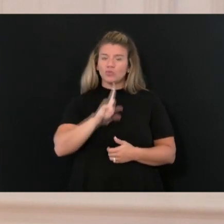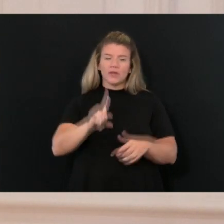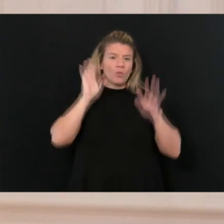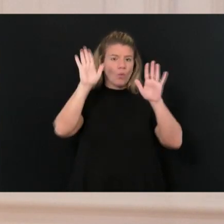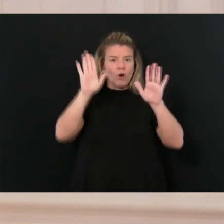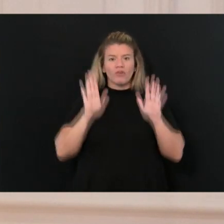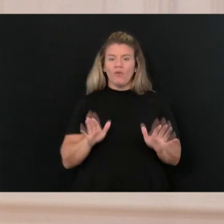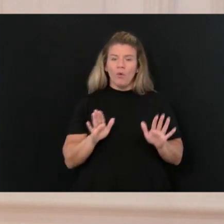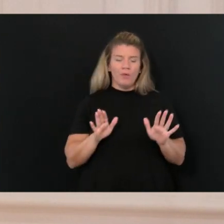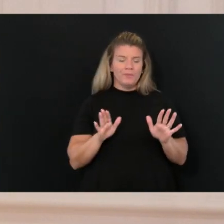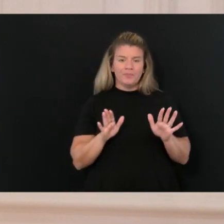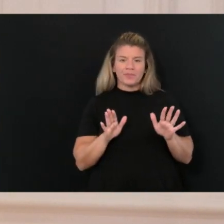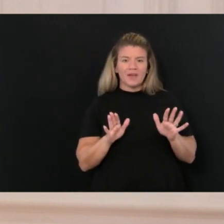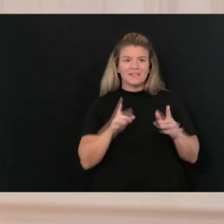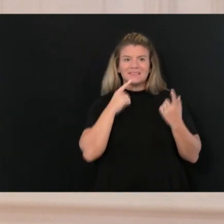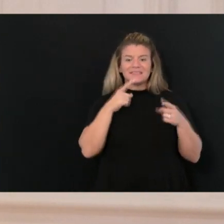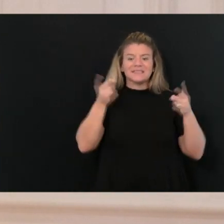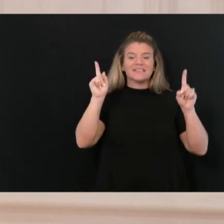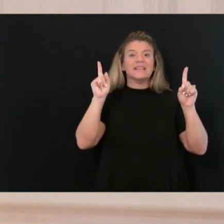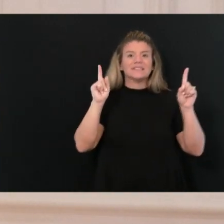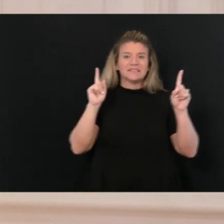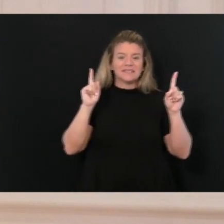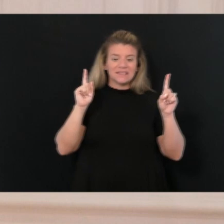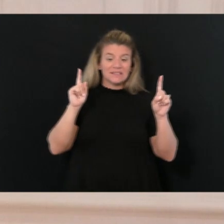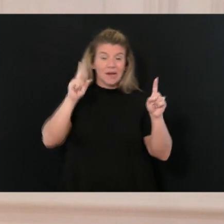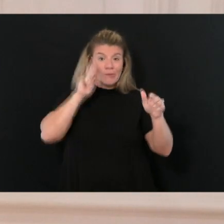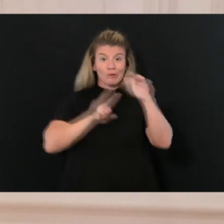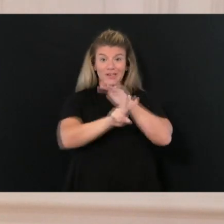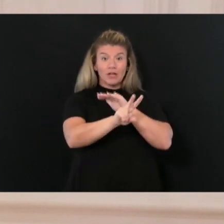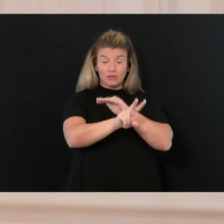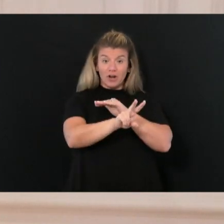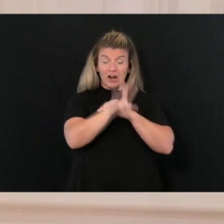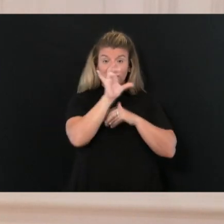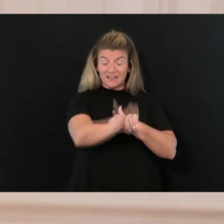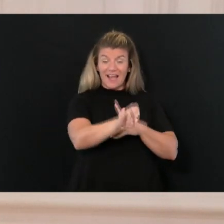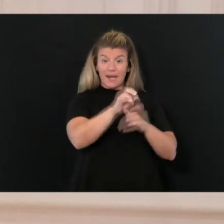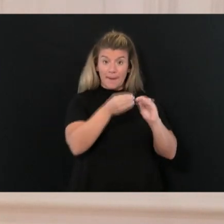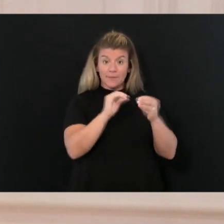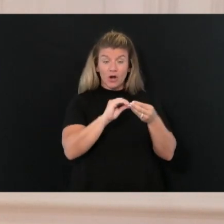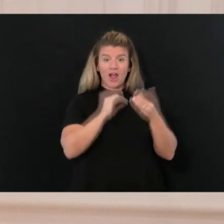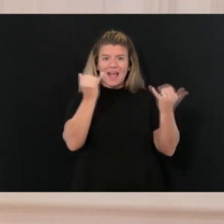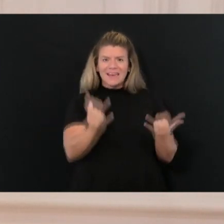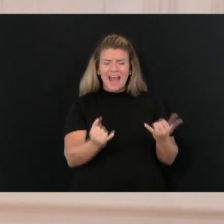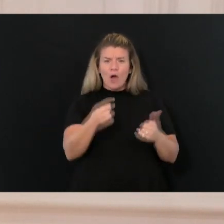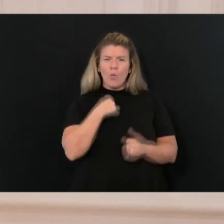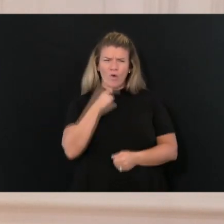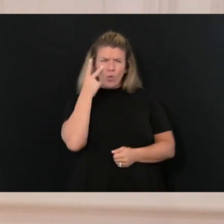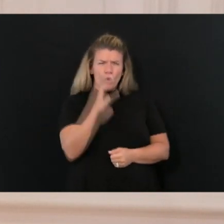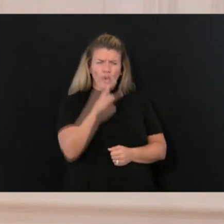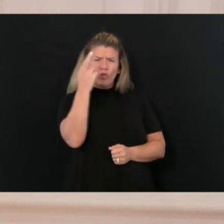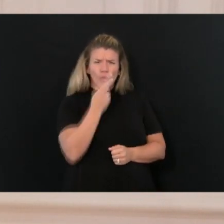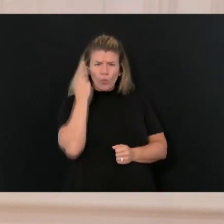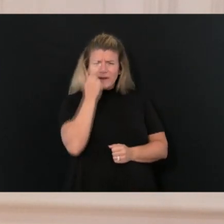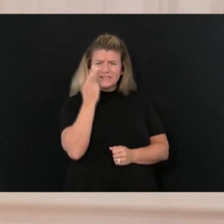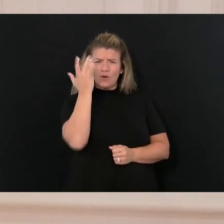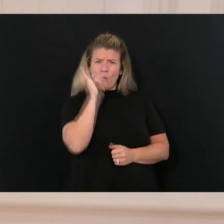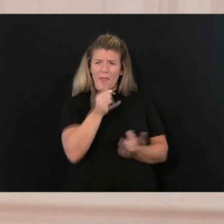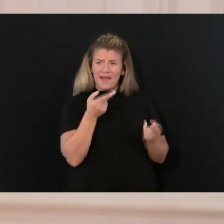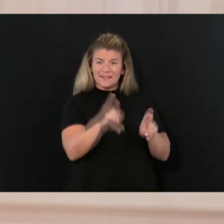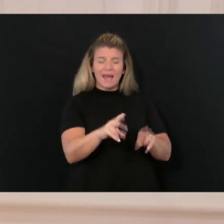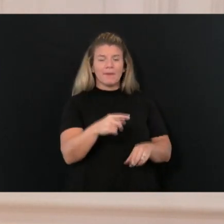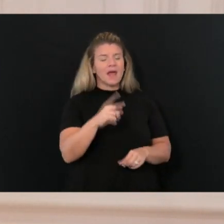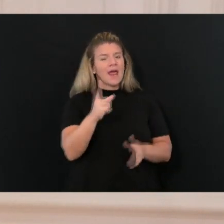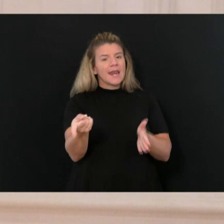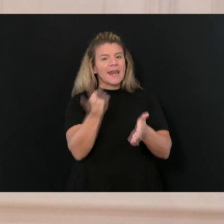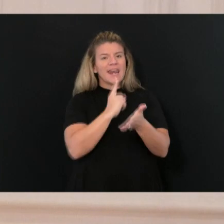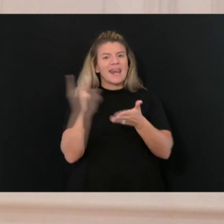extraordinary success predictor. And as we look at the cause of this, and we will have some graphics